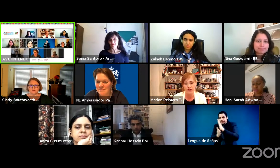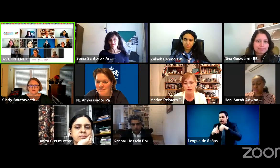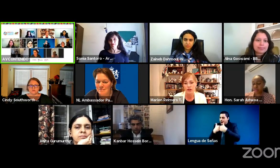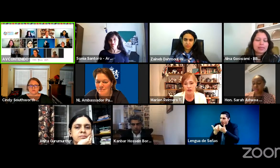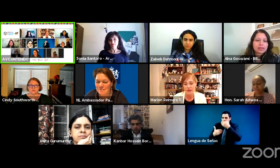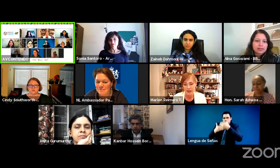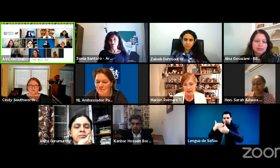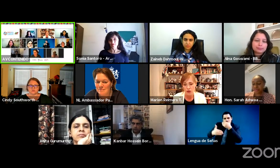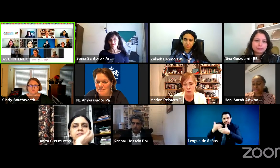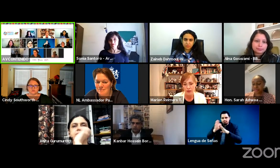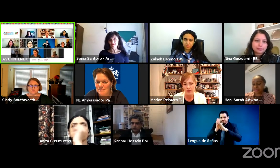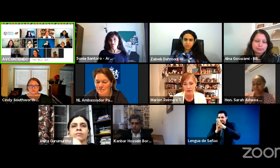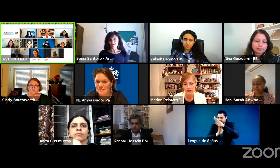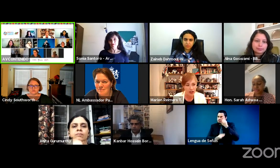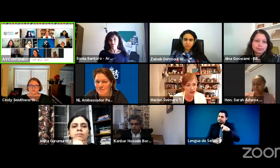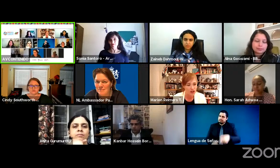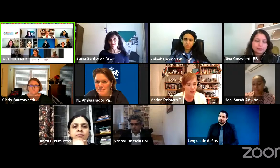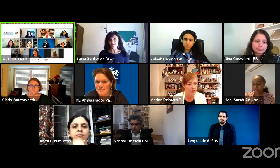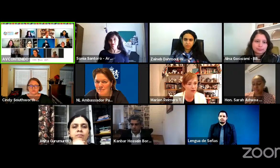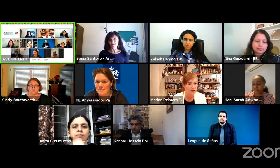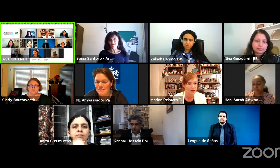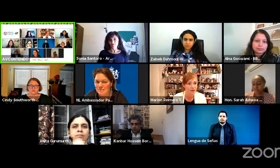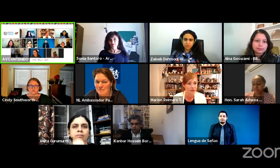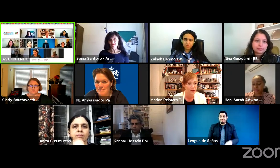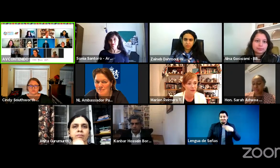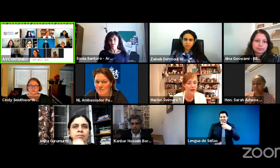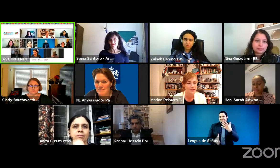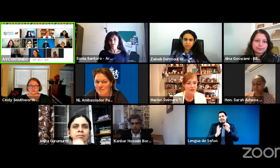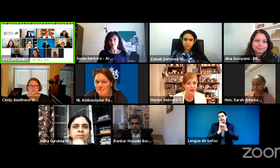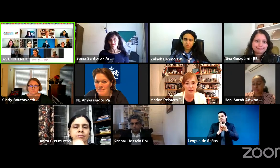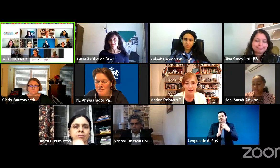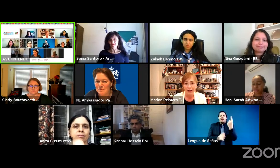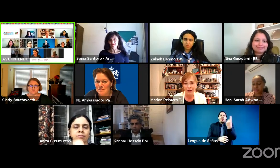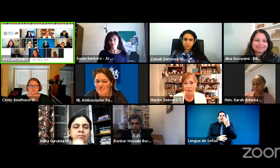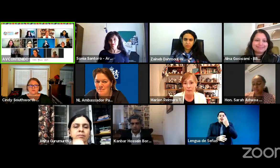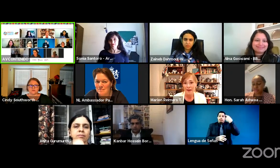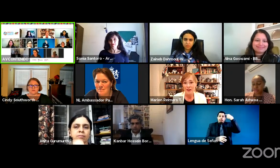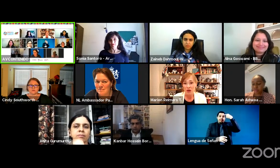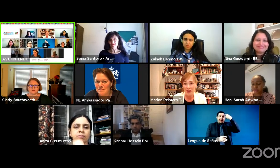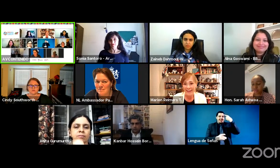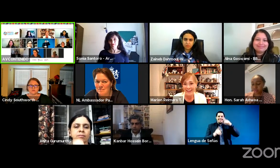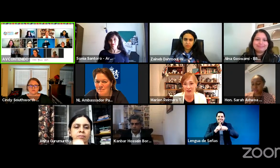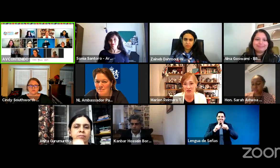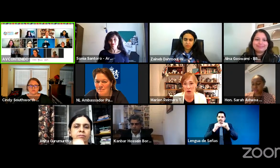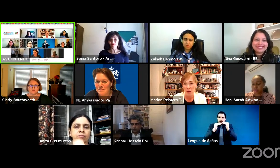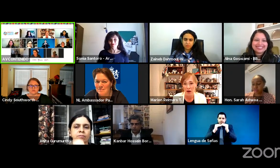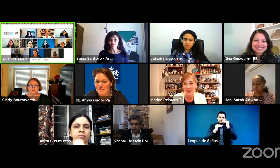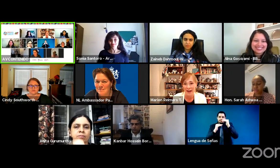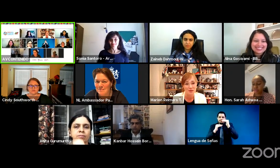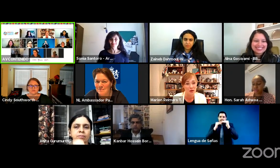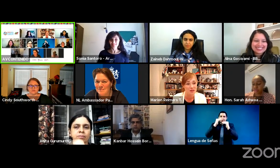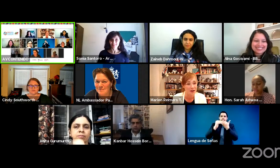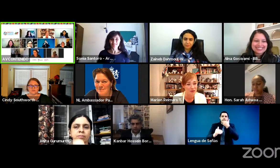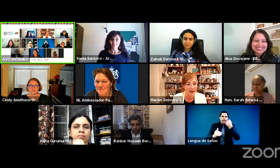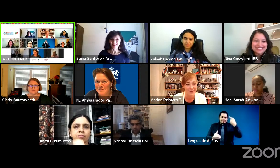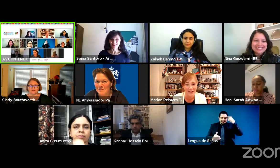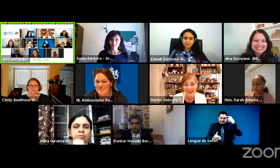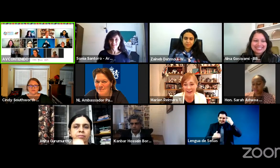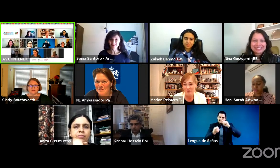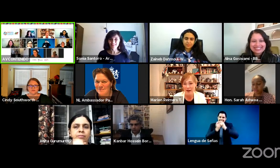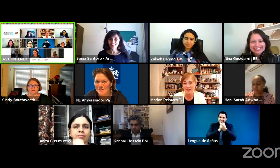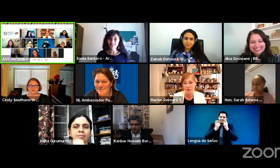and structures need to be changed in that sense. Sonia, thank you so much. I am so sorry